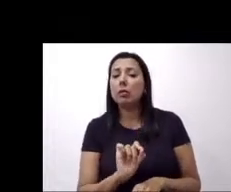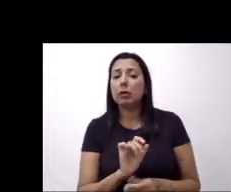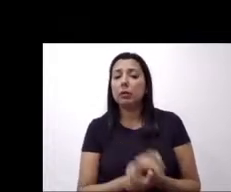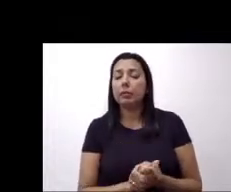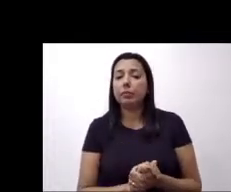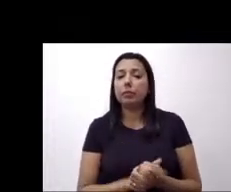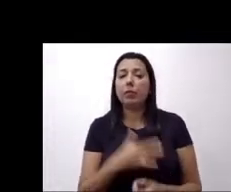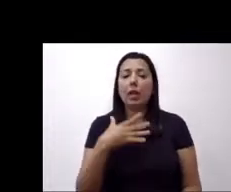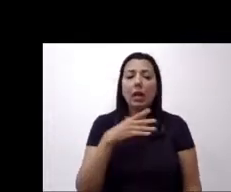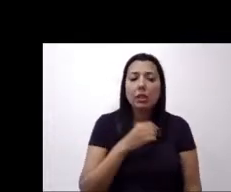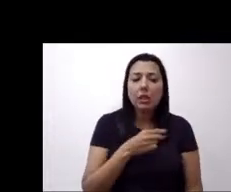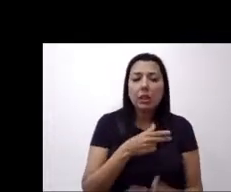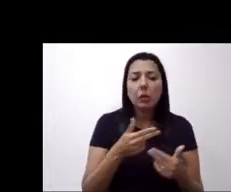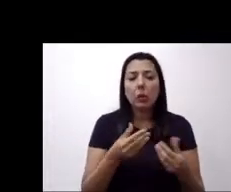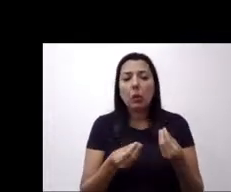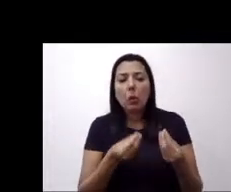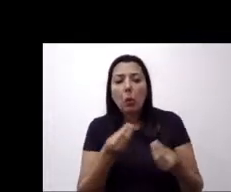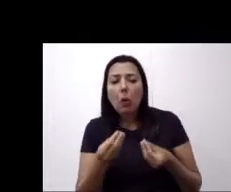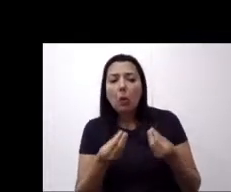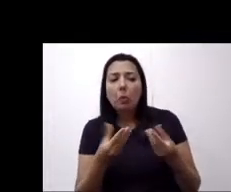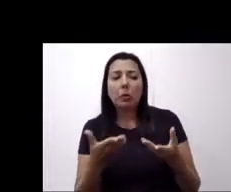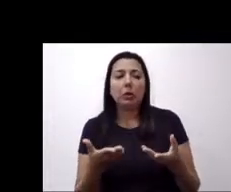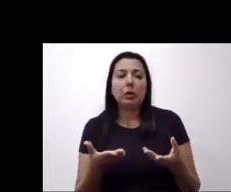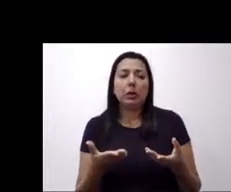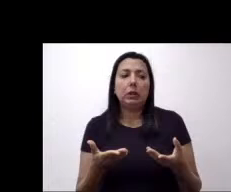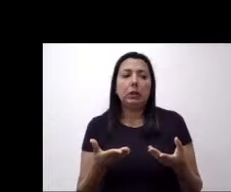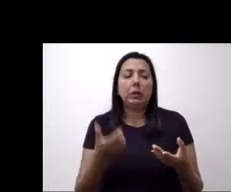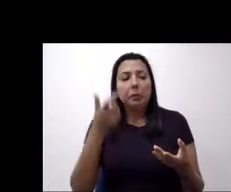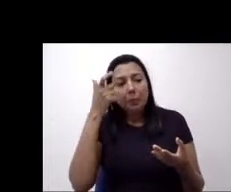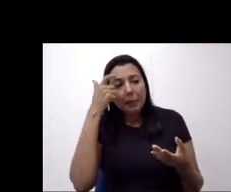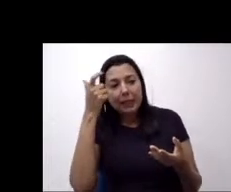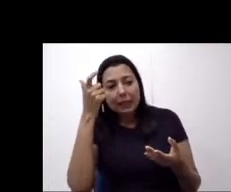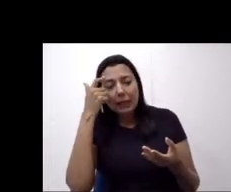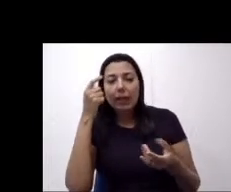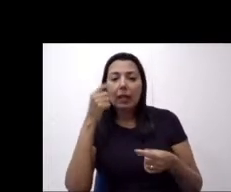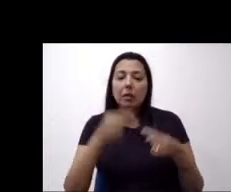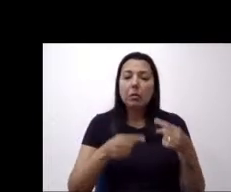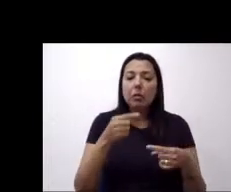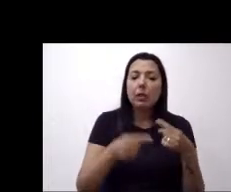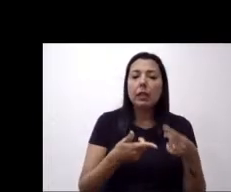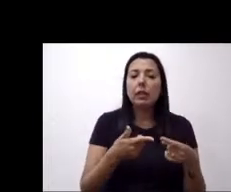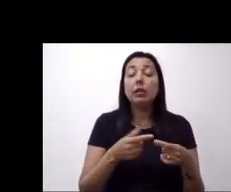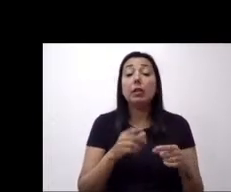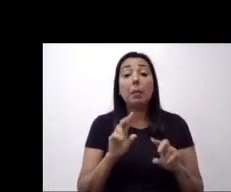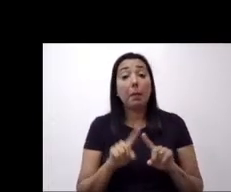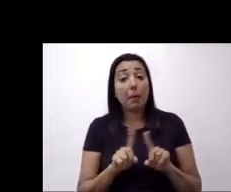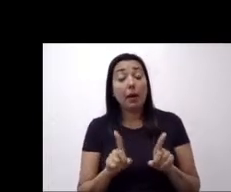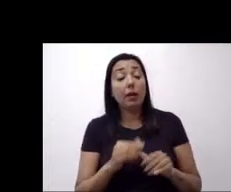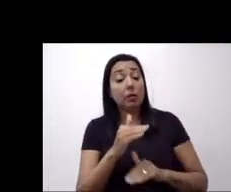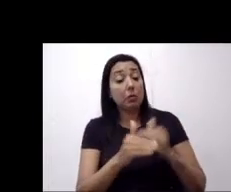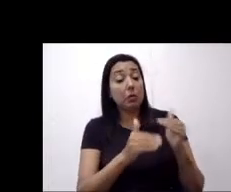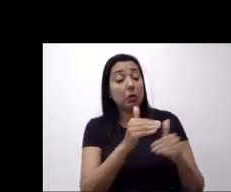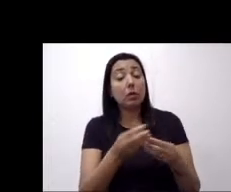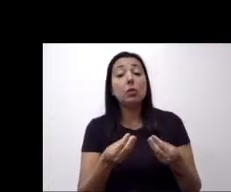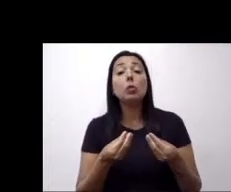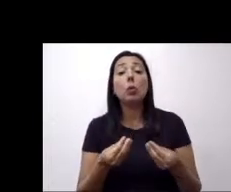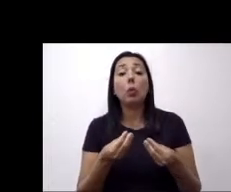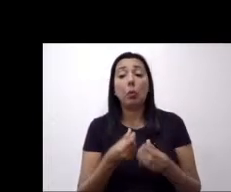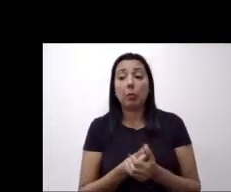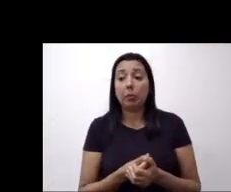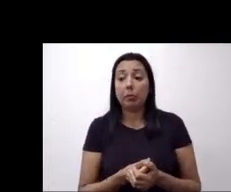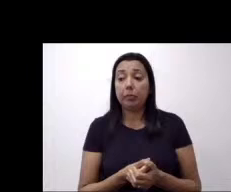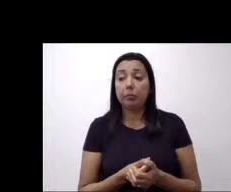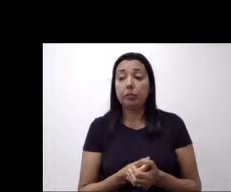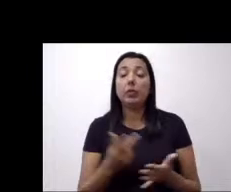policy, about policy process itself, but to understand how a policy process helps us to better understand the process